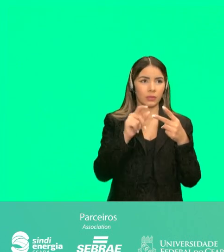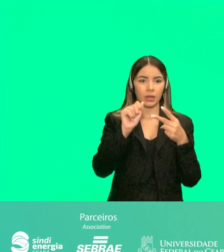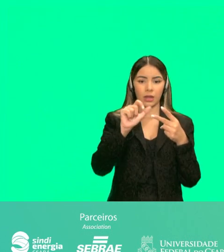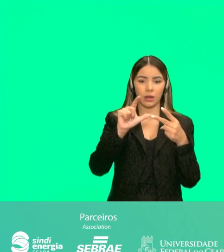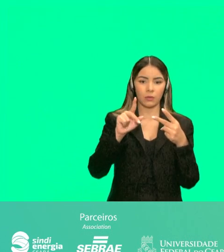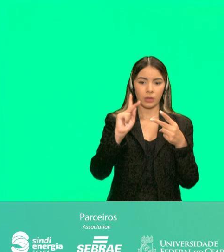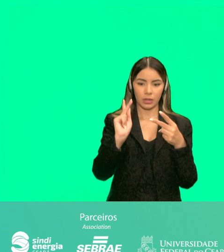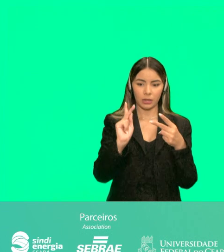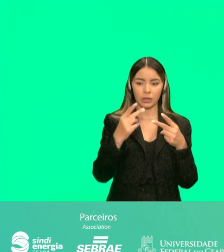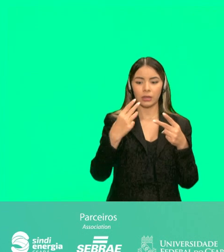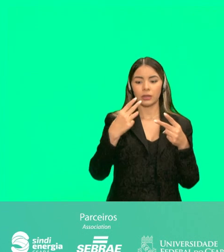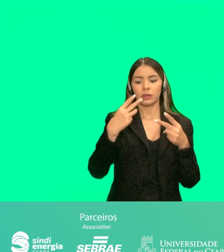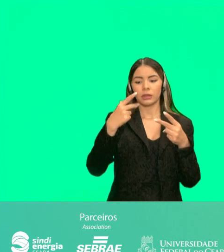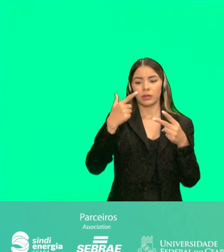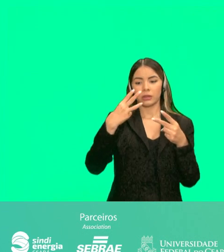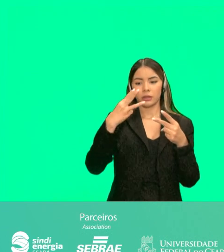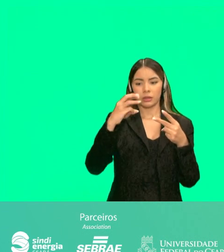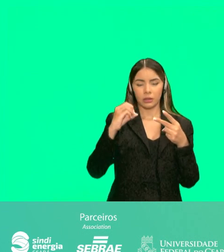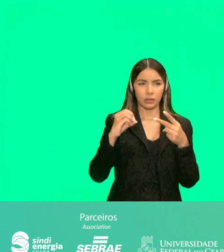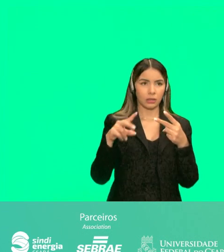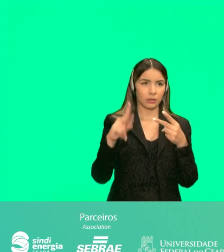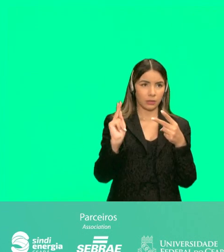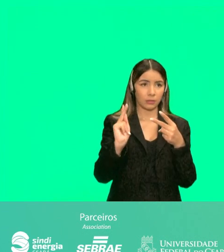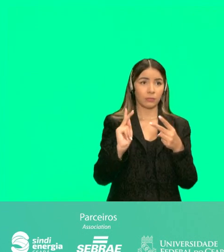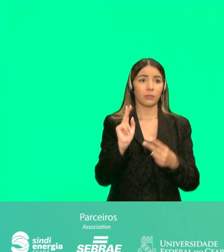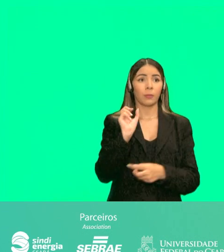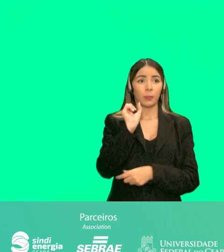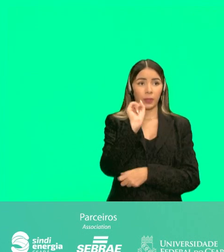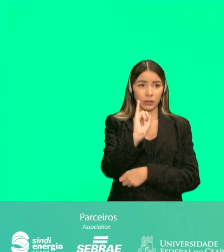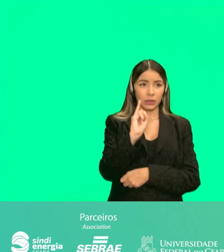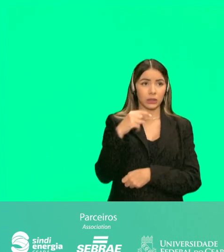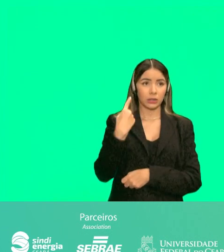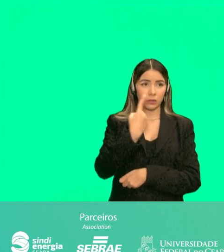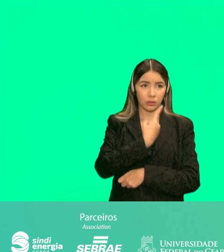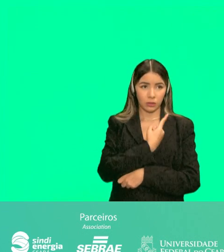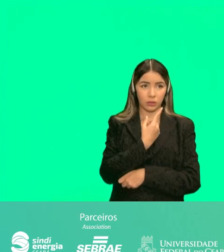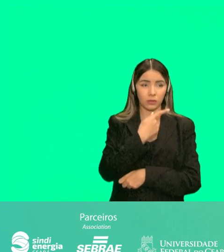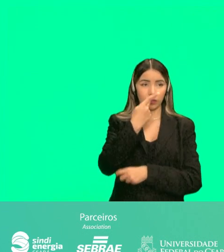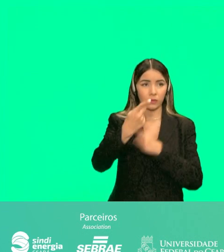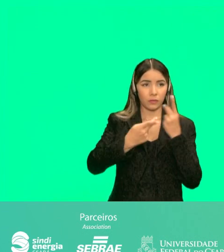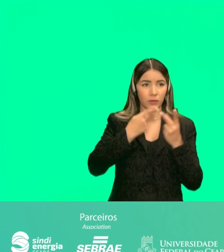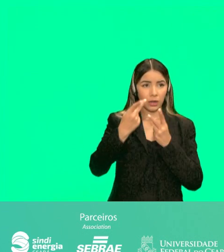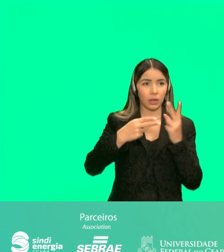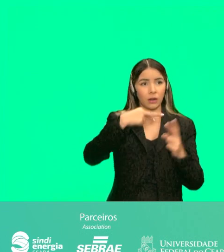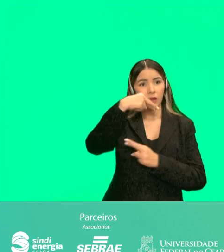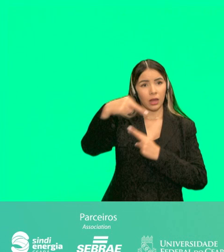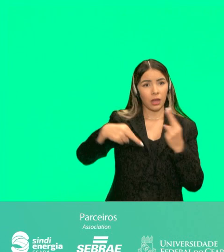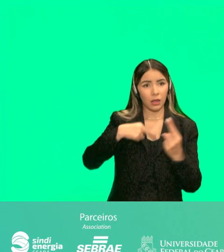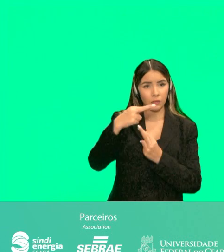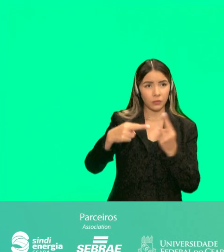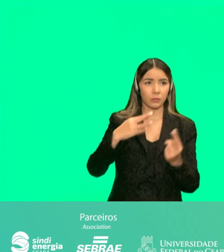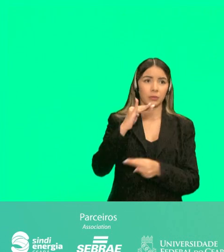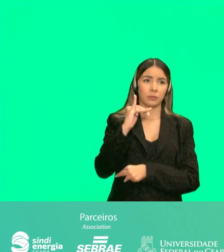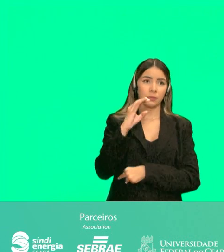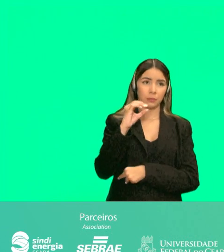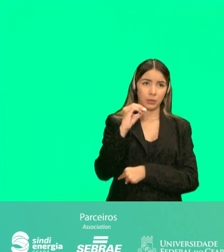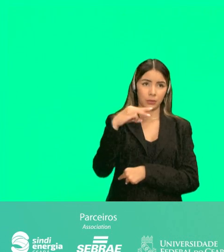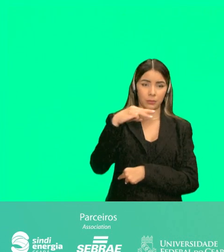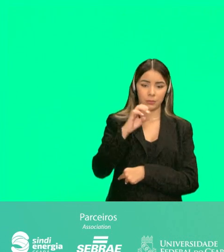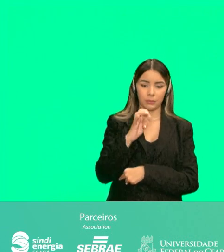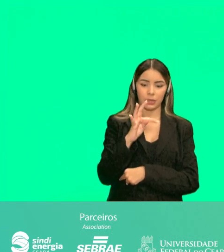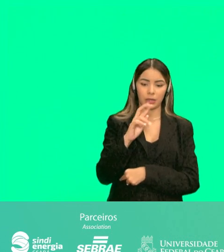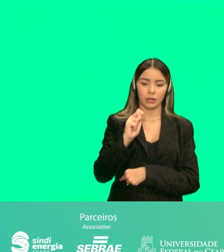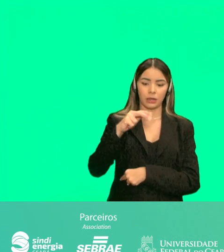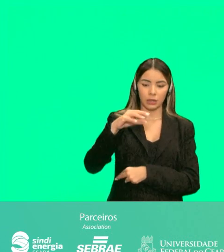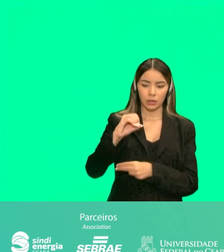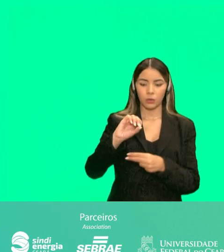bar. of Quando a gente está falando de measuring de unit of reforma pressure. de We work biometano when we e work with etanol, methanol and também ethanol, we trabalhamos work